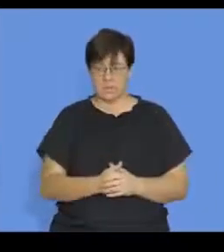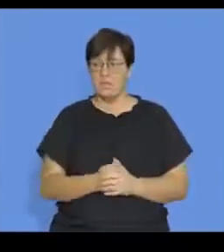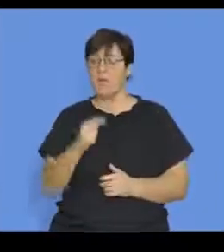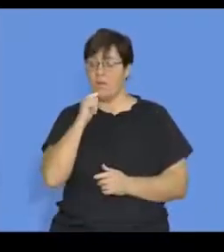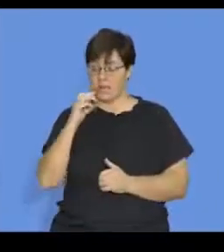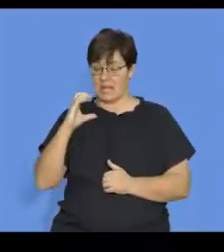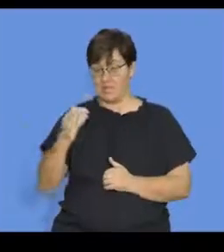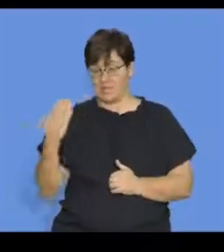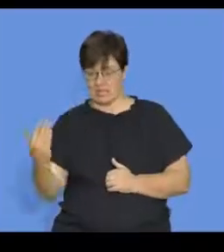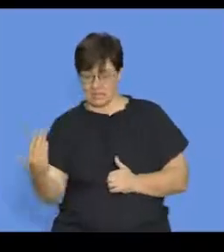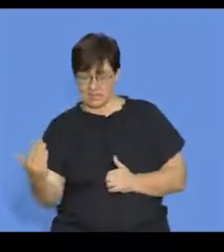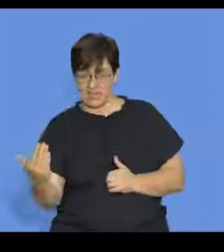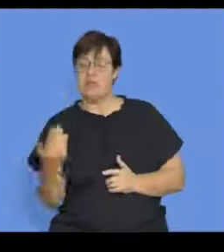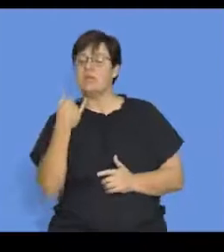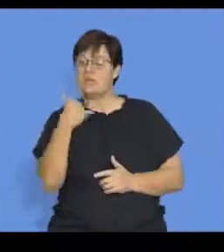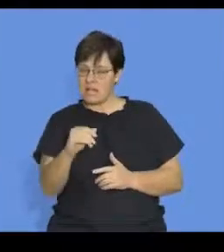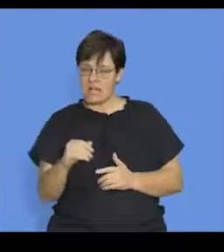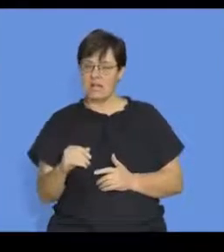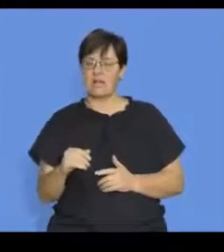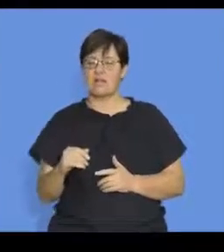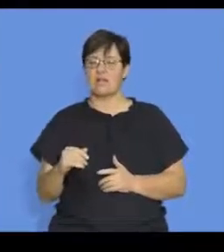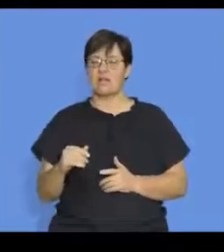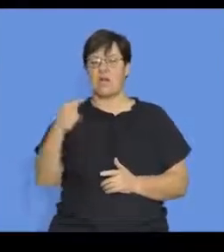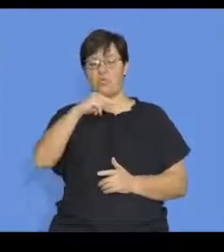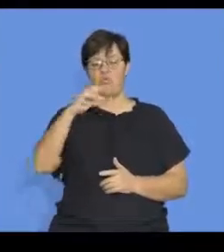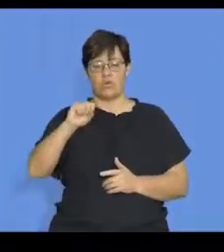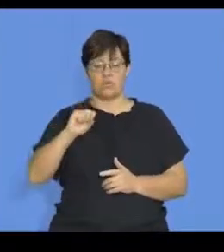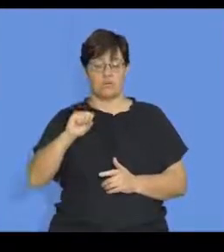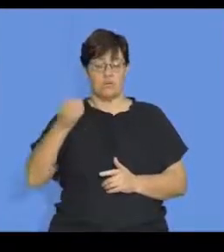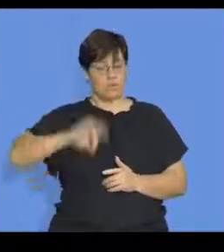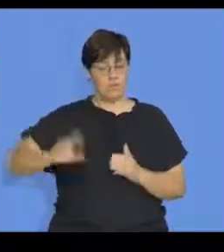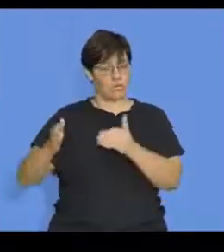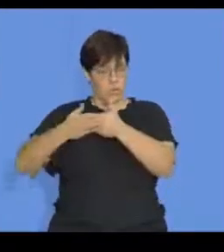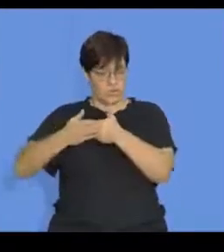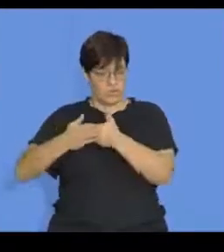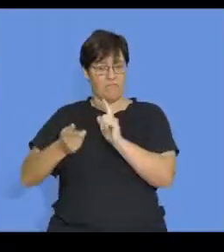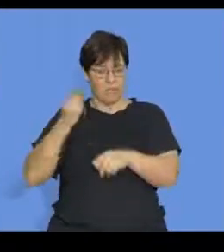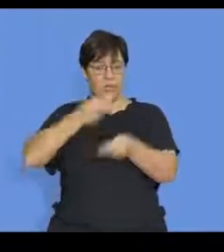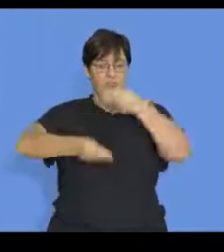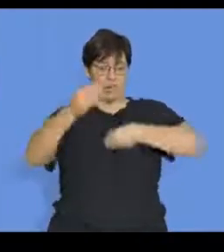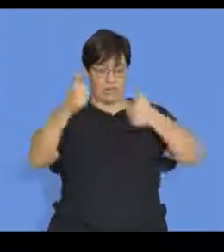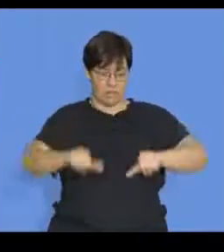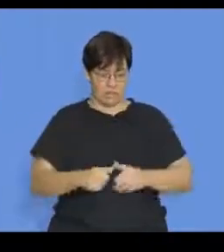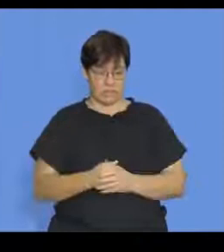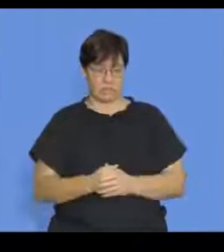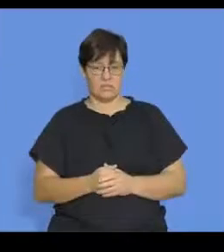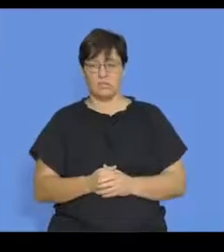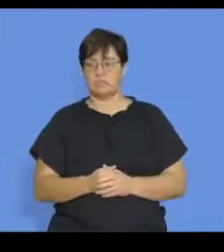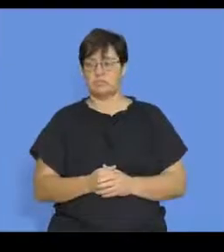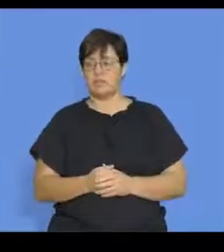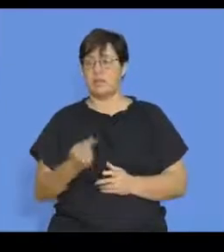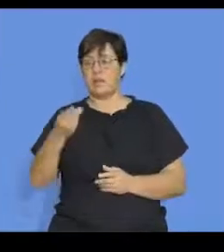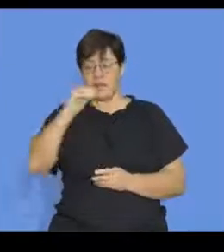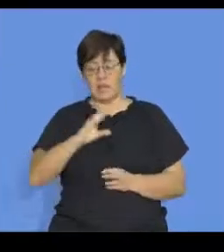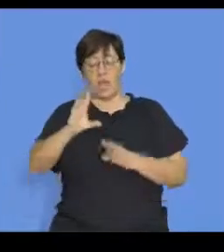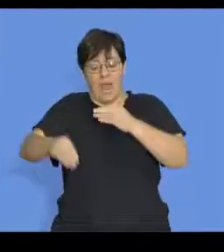obviously on the credit side, we're still closing off the gross profit from the trading account. To that gross